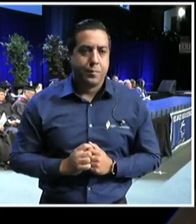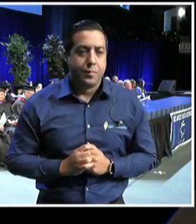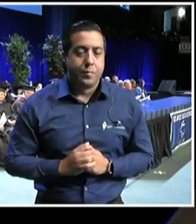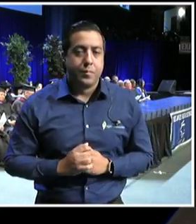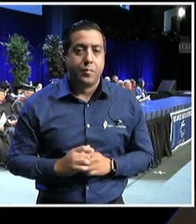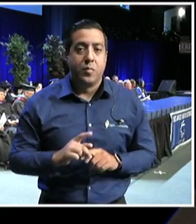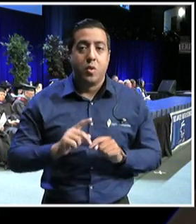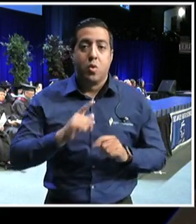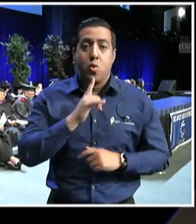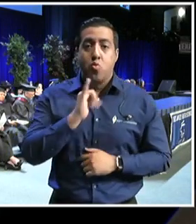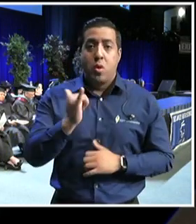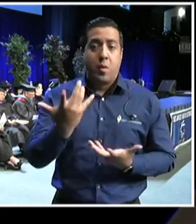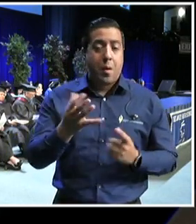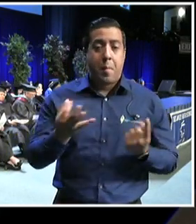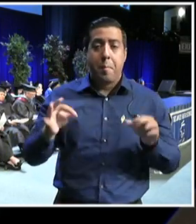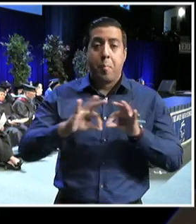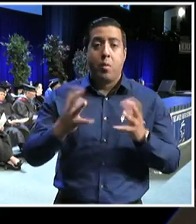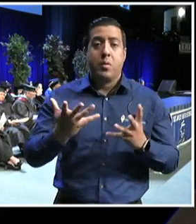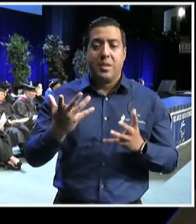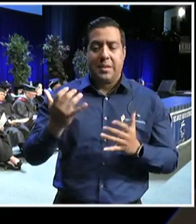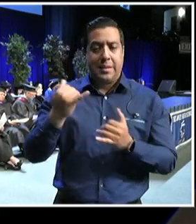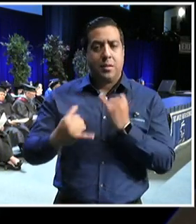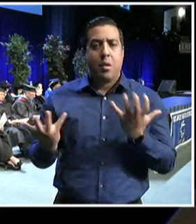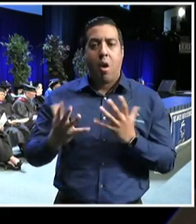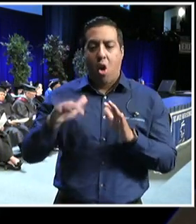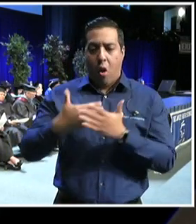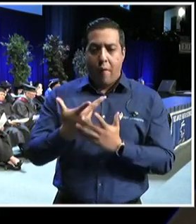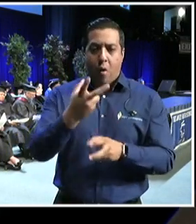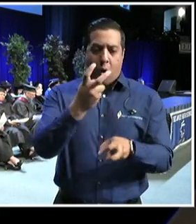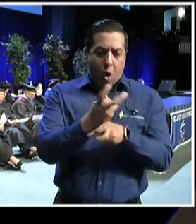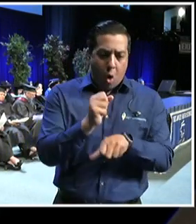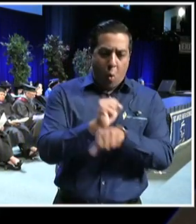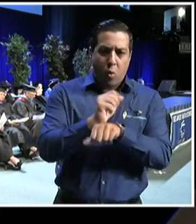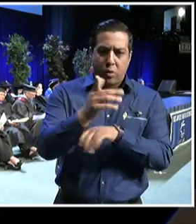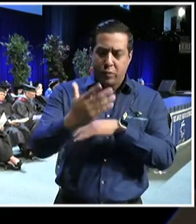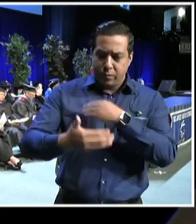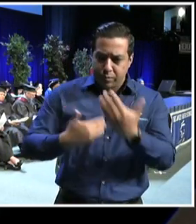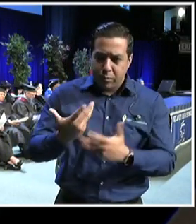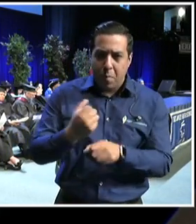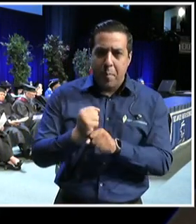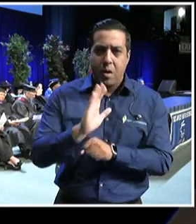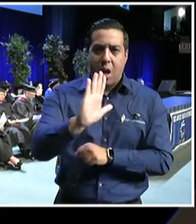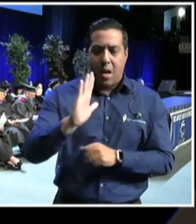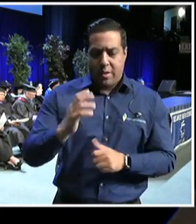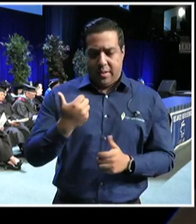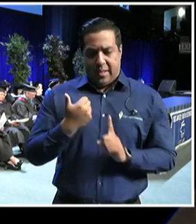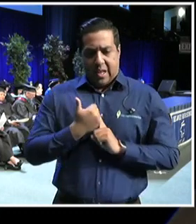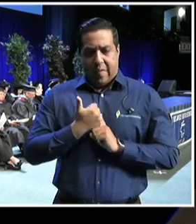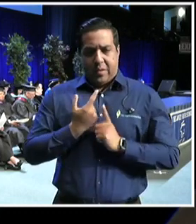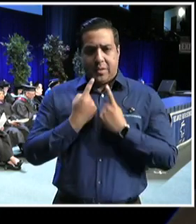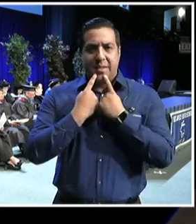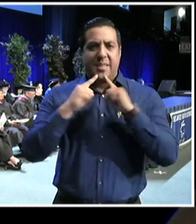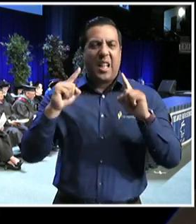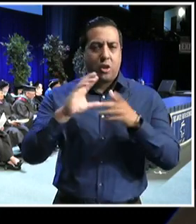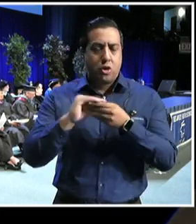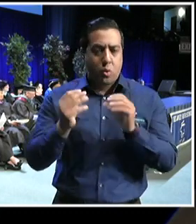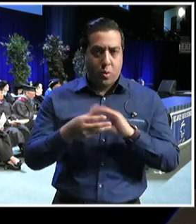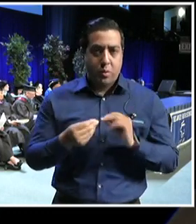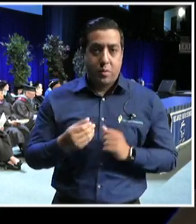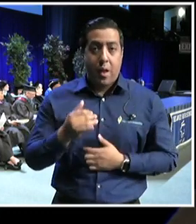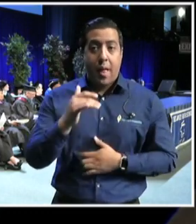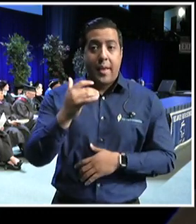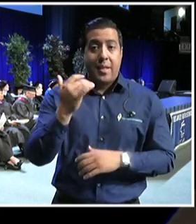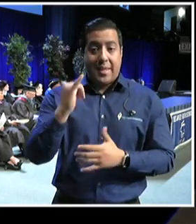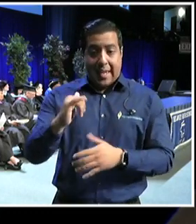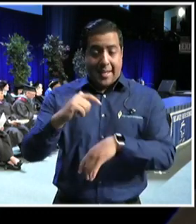What will matter in the end is all the hard work that you put in your life to make yourself a success story. By that time,